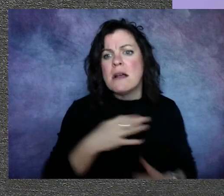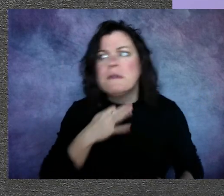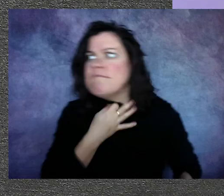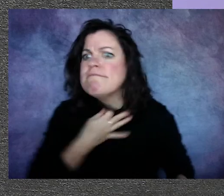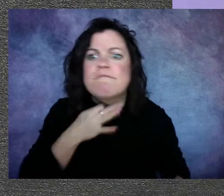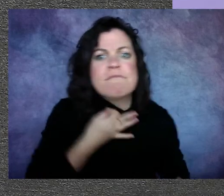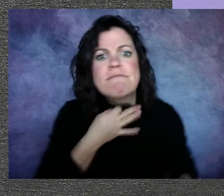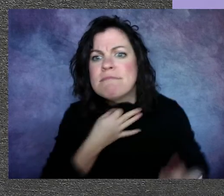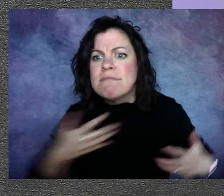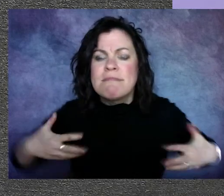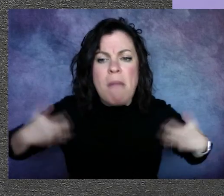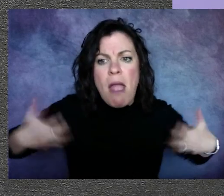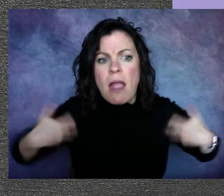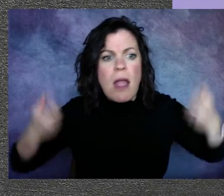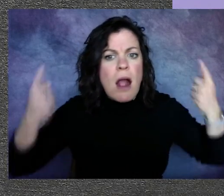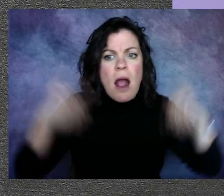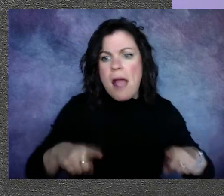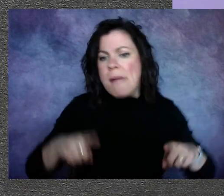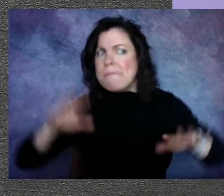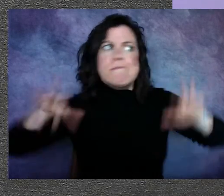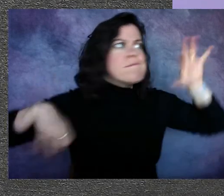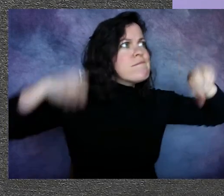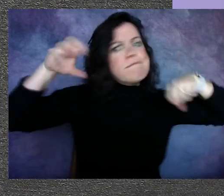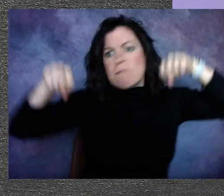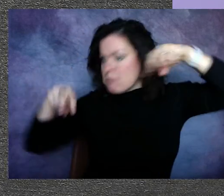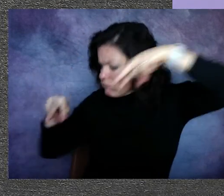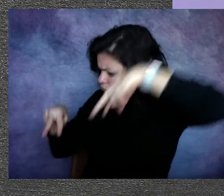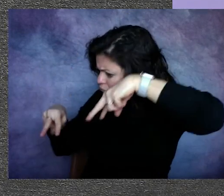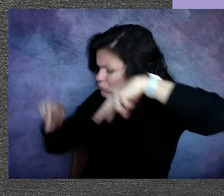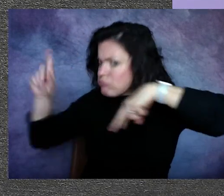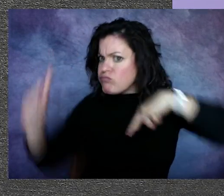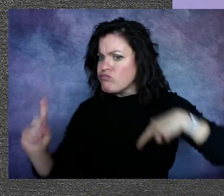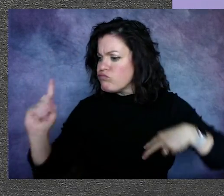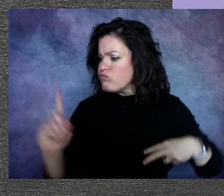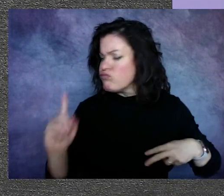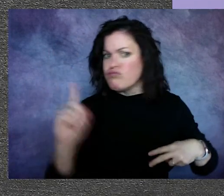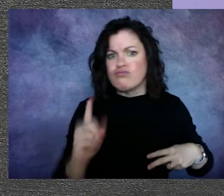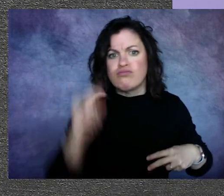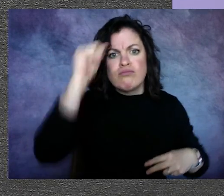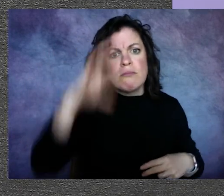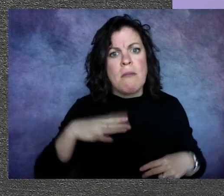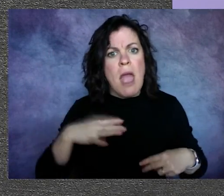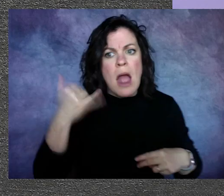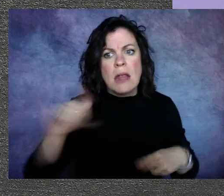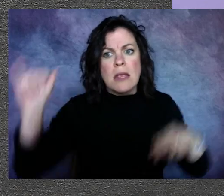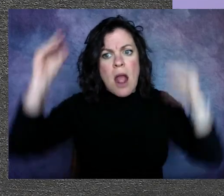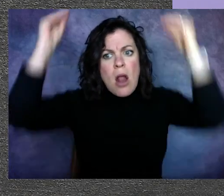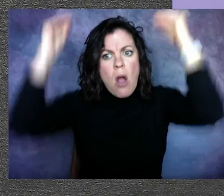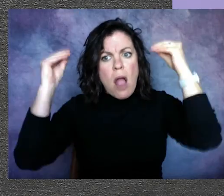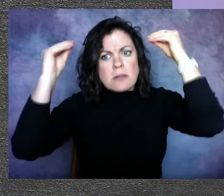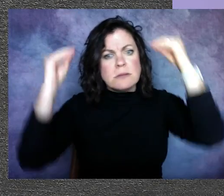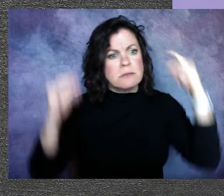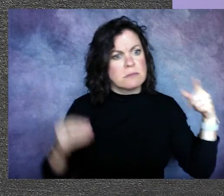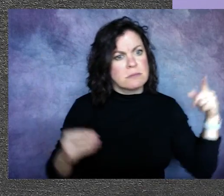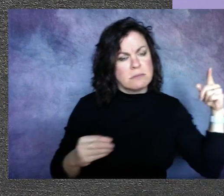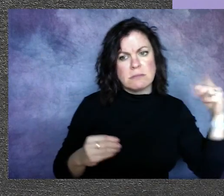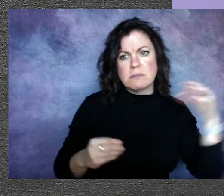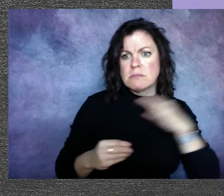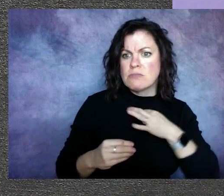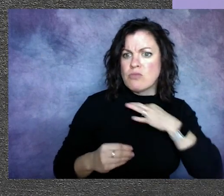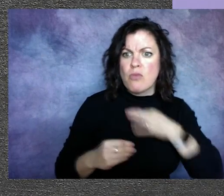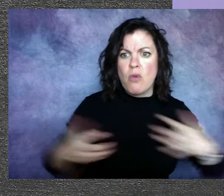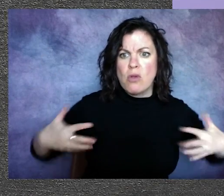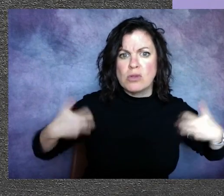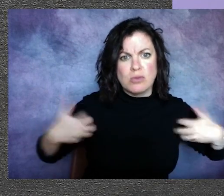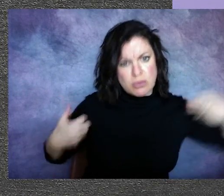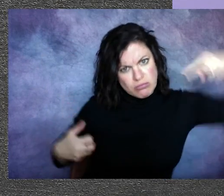saw a man. He had on a large yellow straw hat. The man saw George too. What a nice little monkey, he thought. I would like to take him